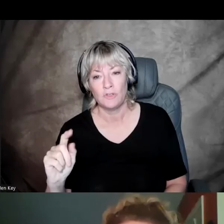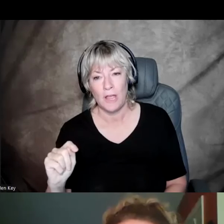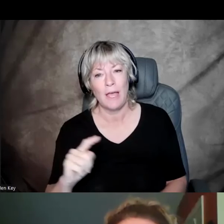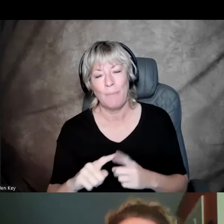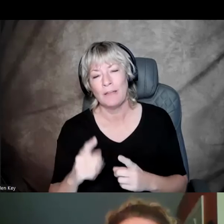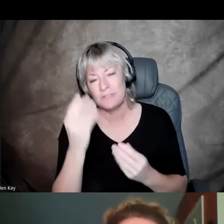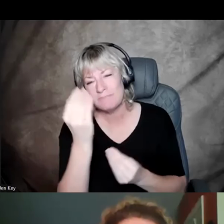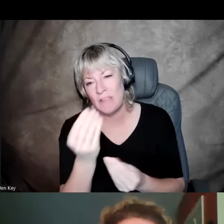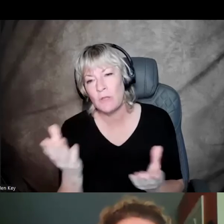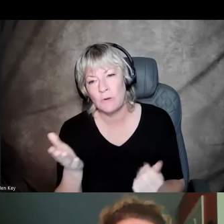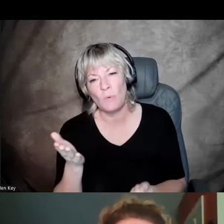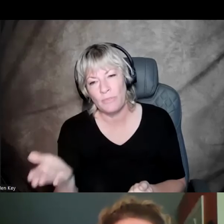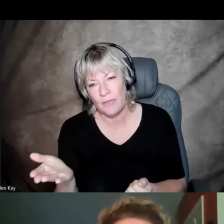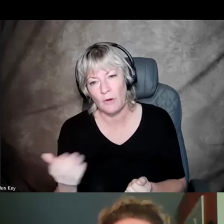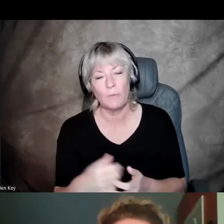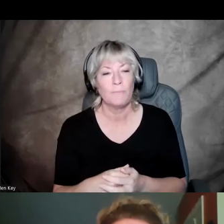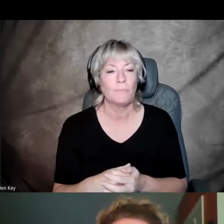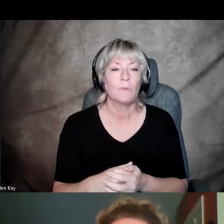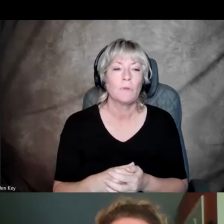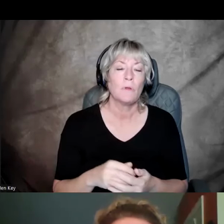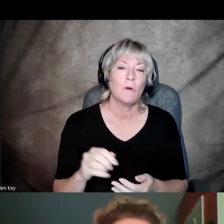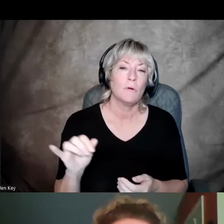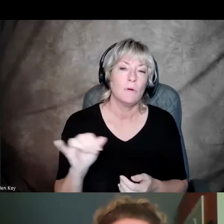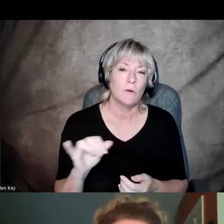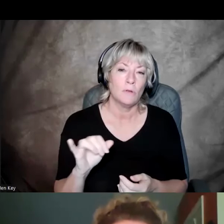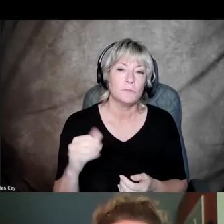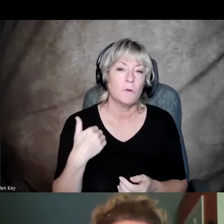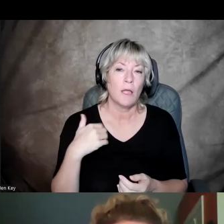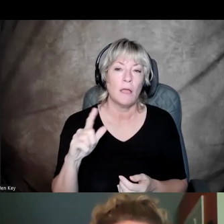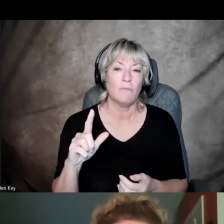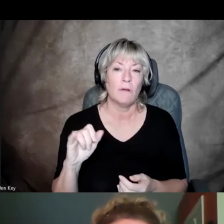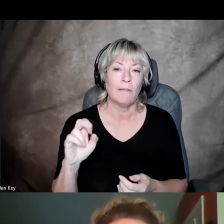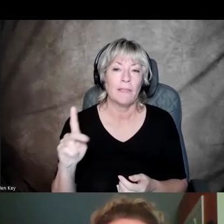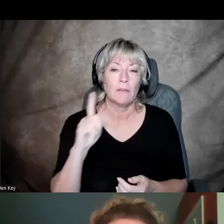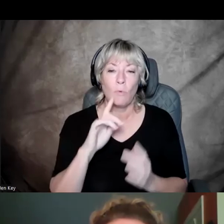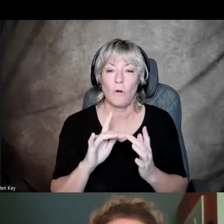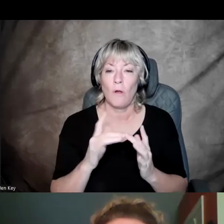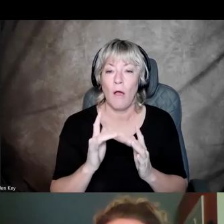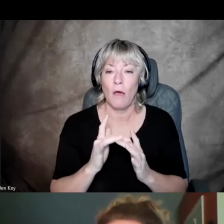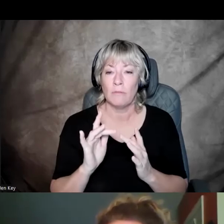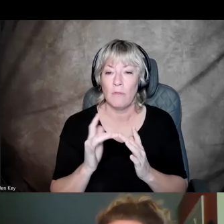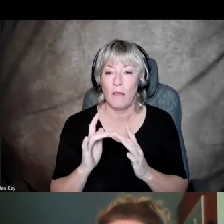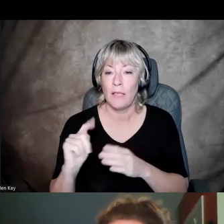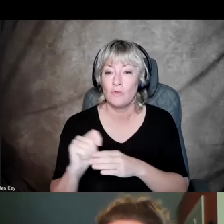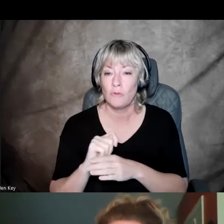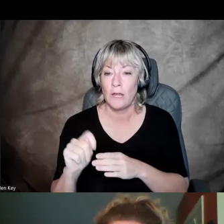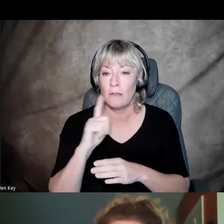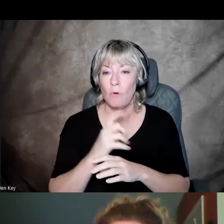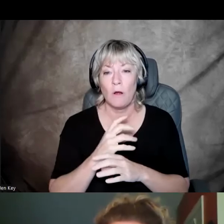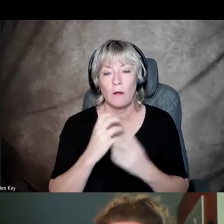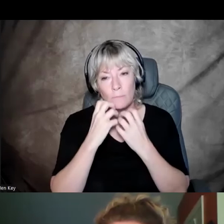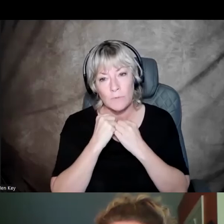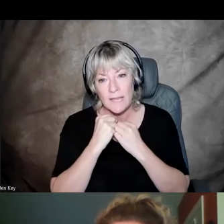aware of it. There's also a link to online training in protecting mental health and